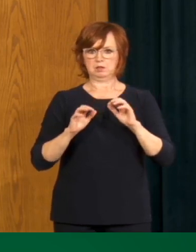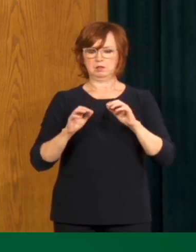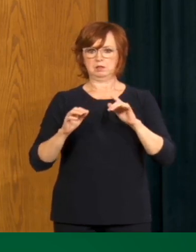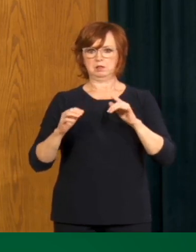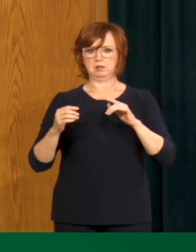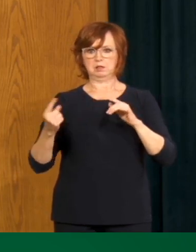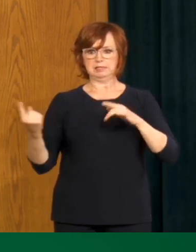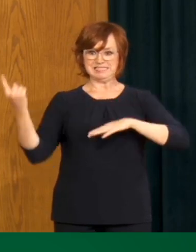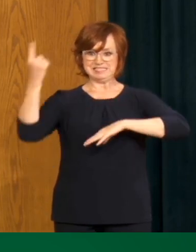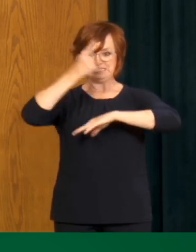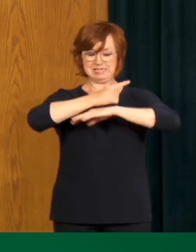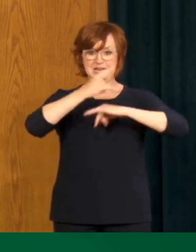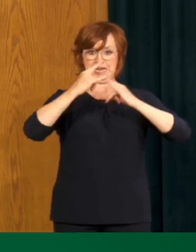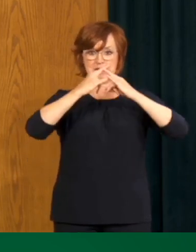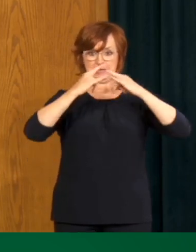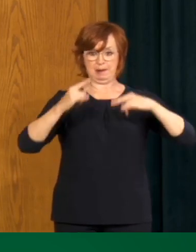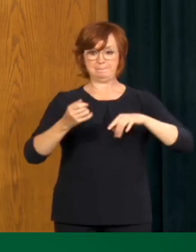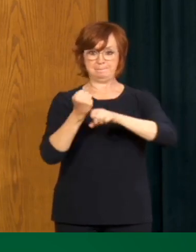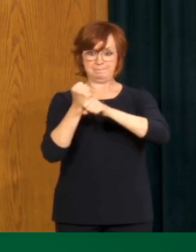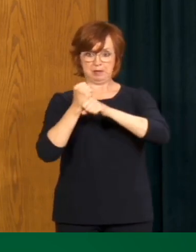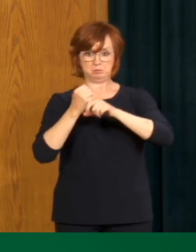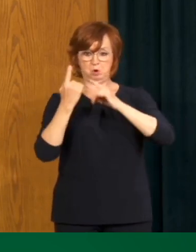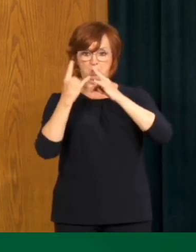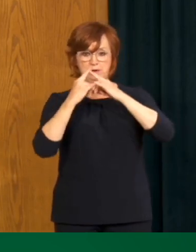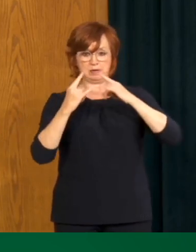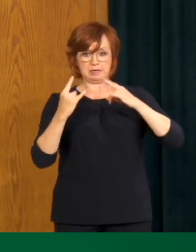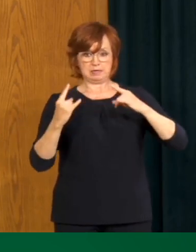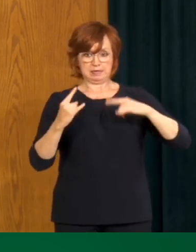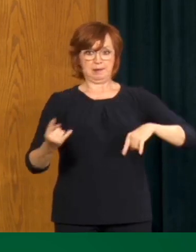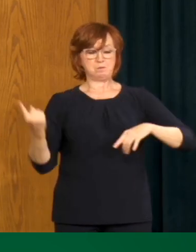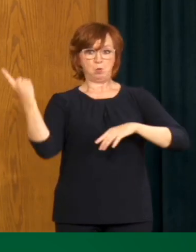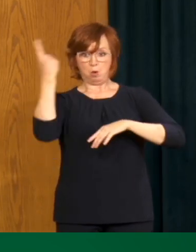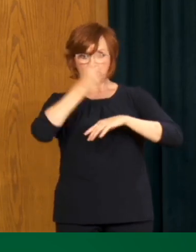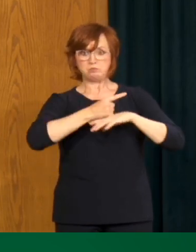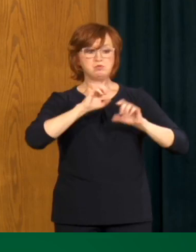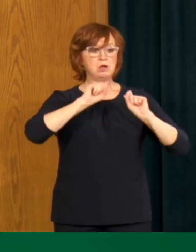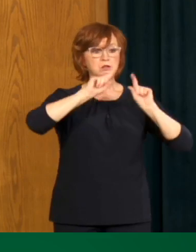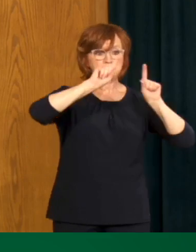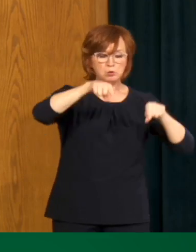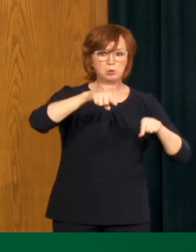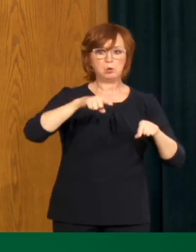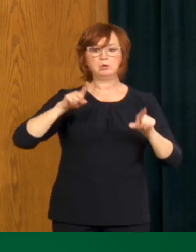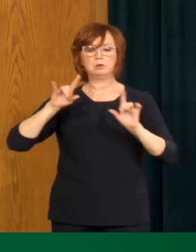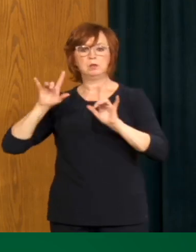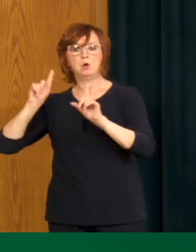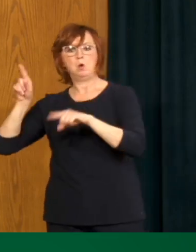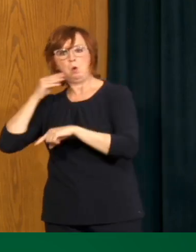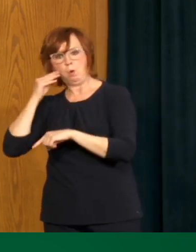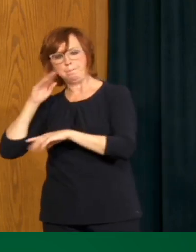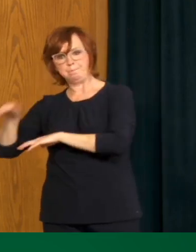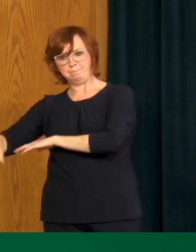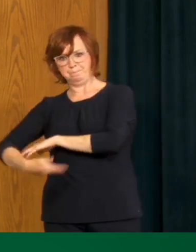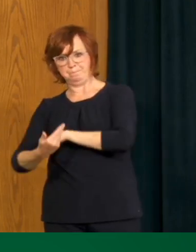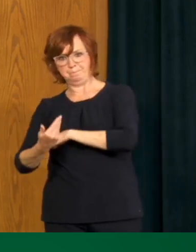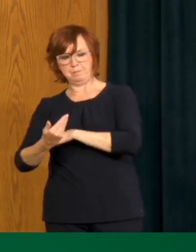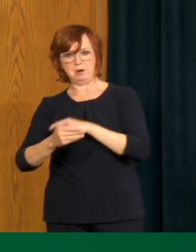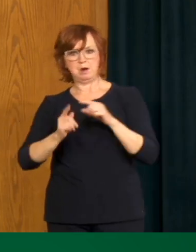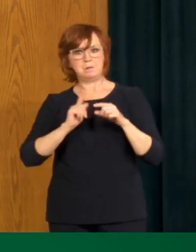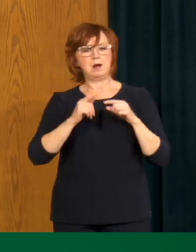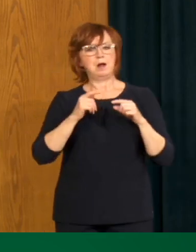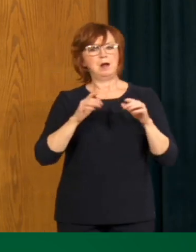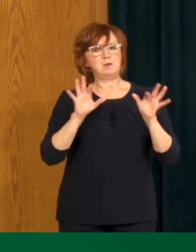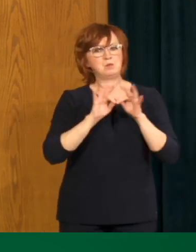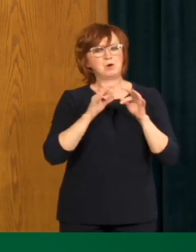good training for when school starts. And we'll see, we hope that transmission remains low because they're outdoor